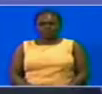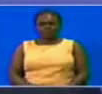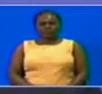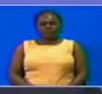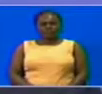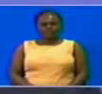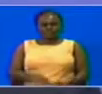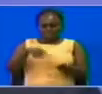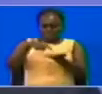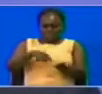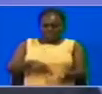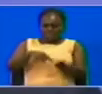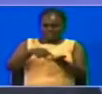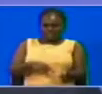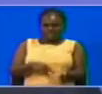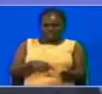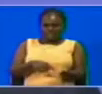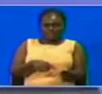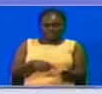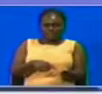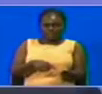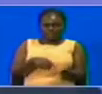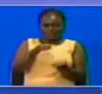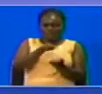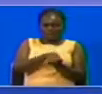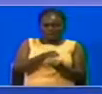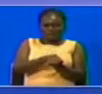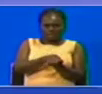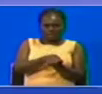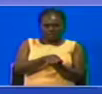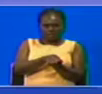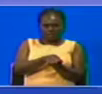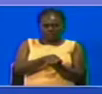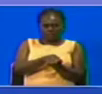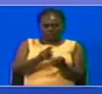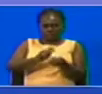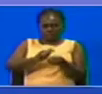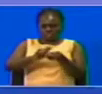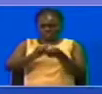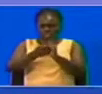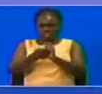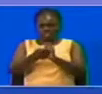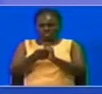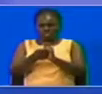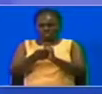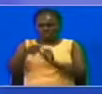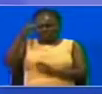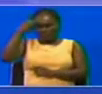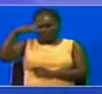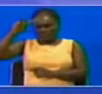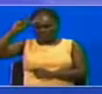We are insisting on banks refining their governance structures in terms of